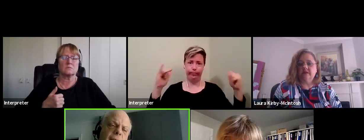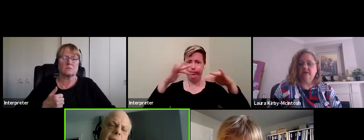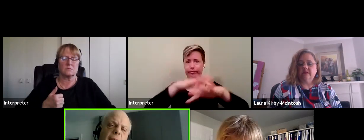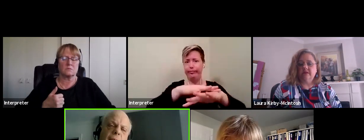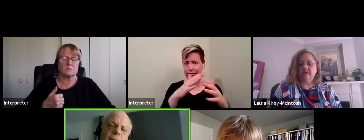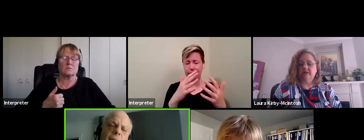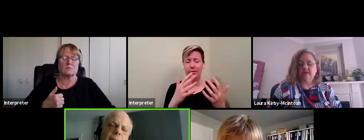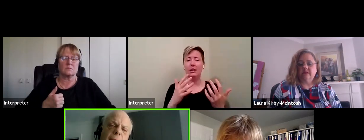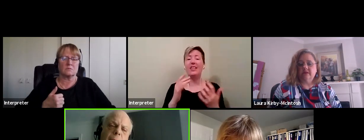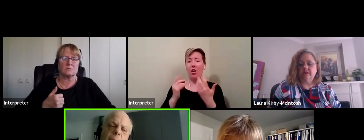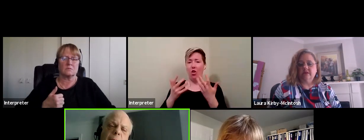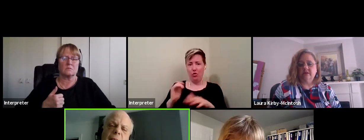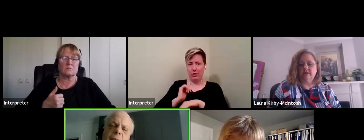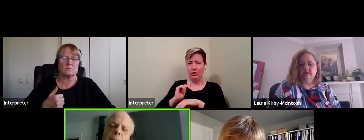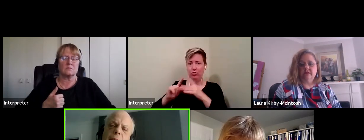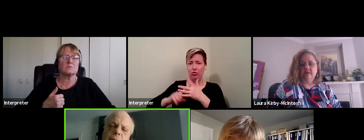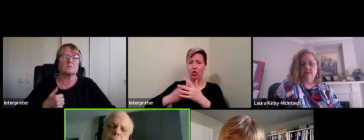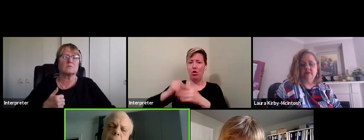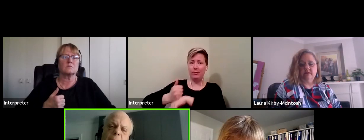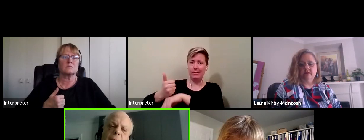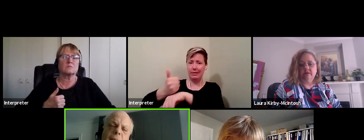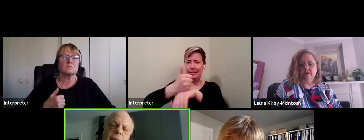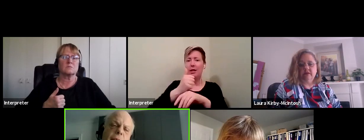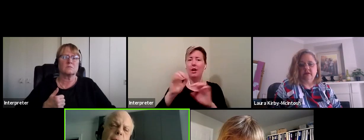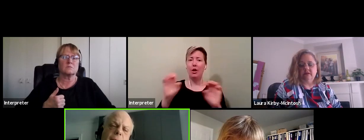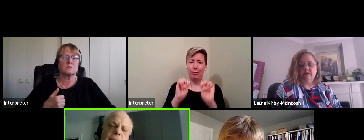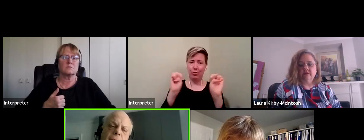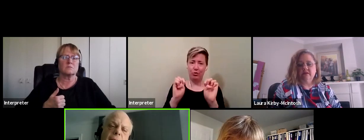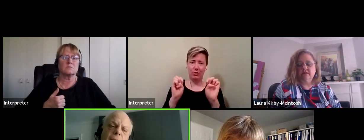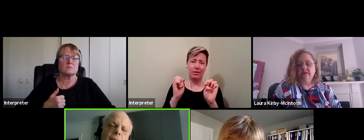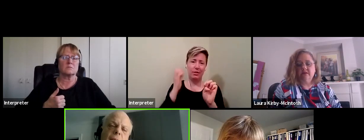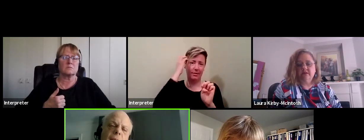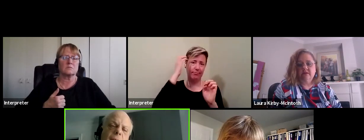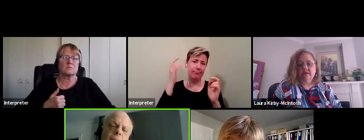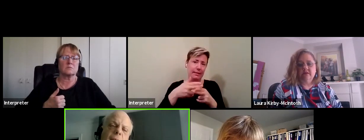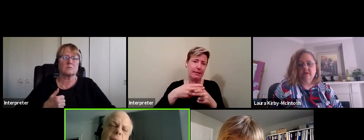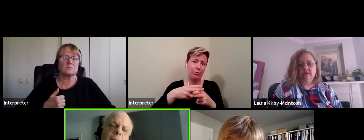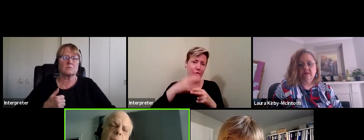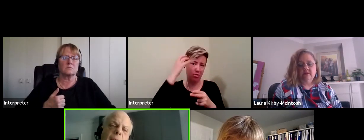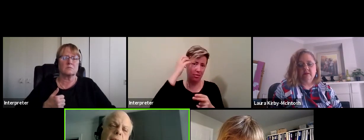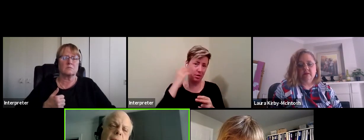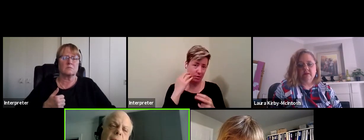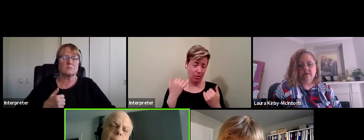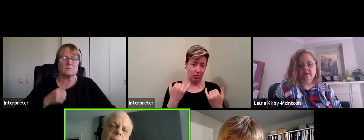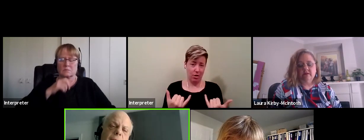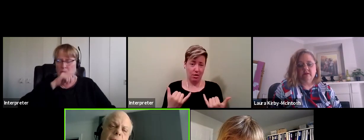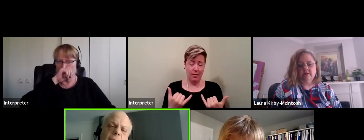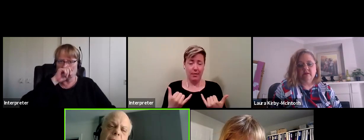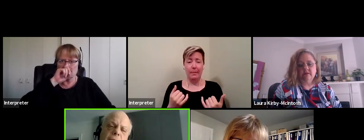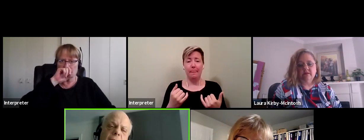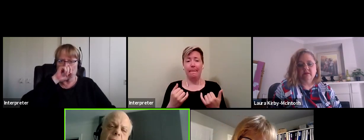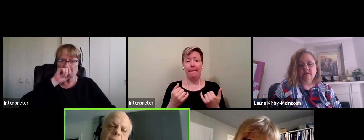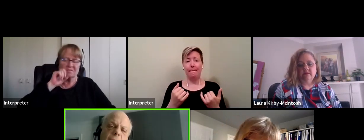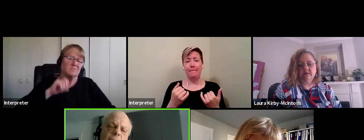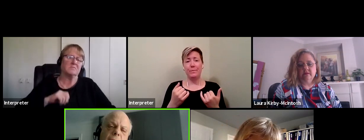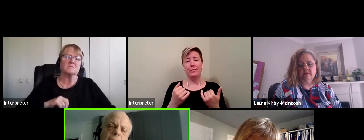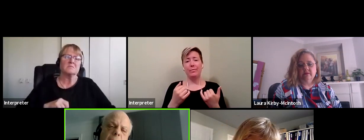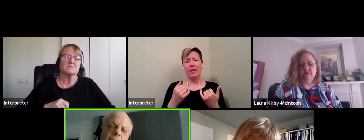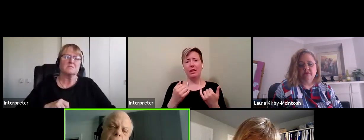emergency healthcare venues or certain buildings or services. And what as I understand